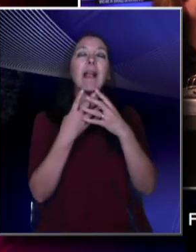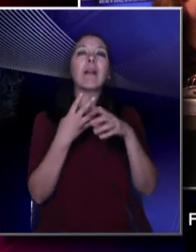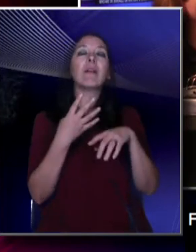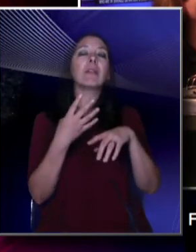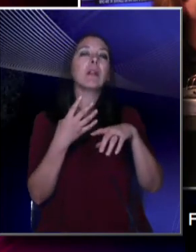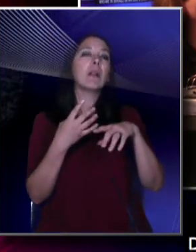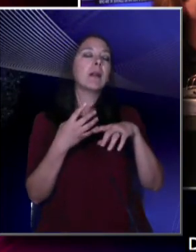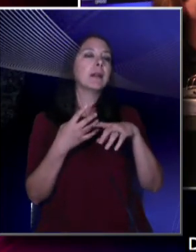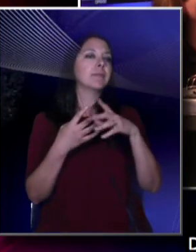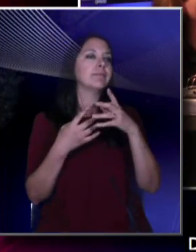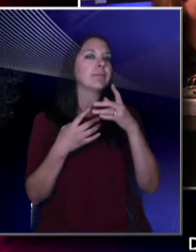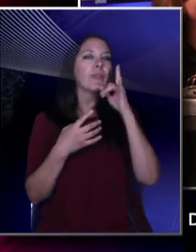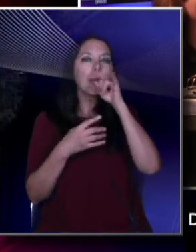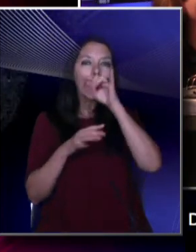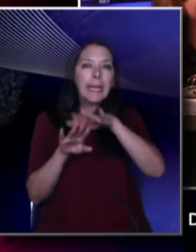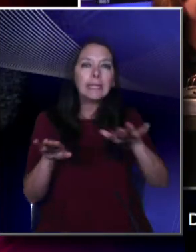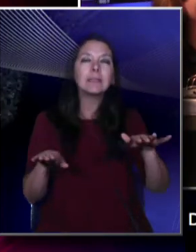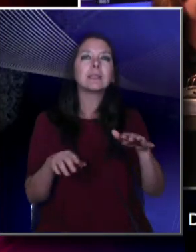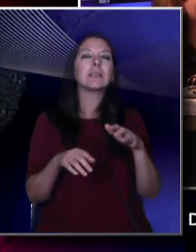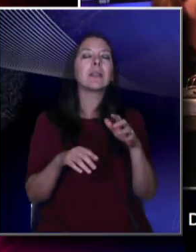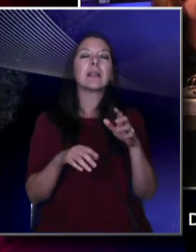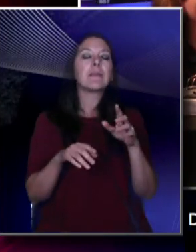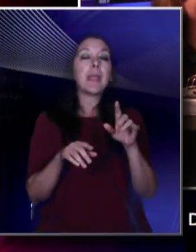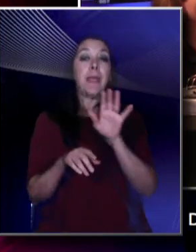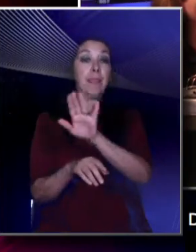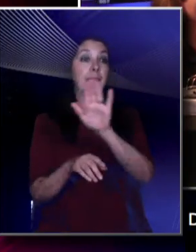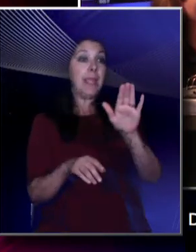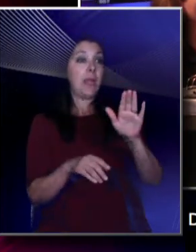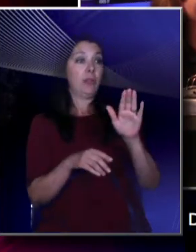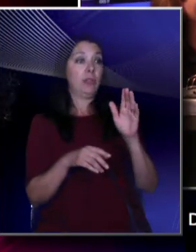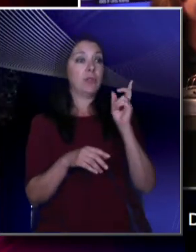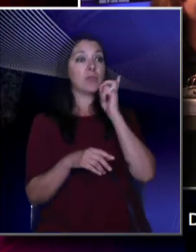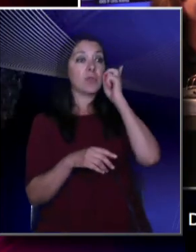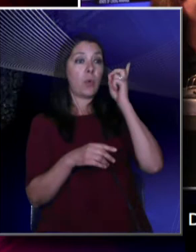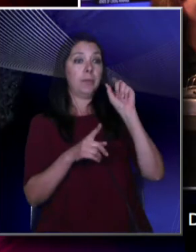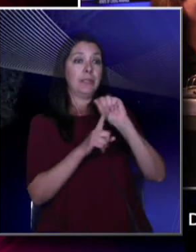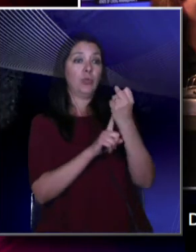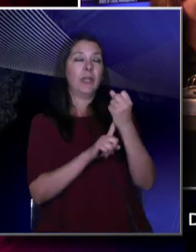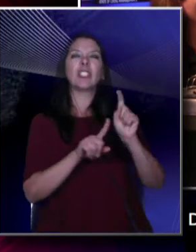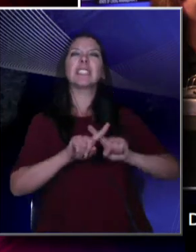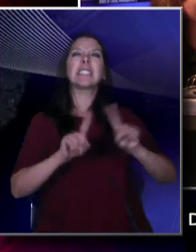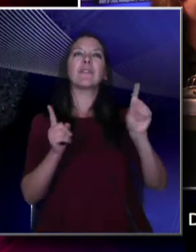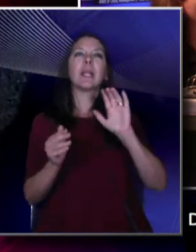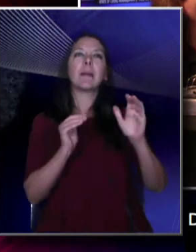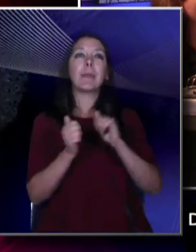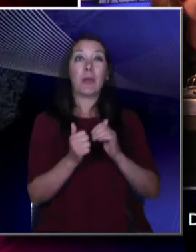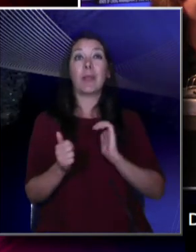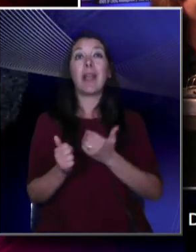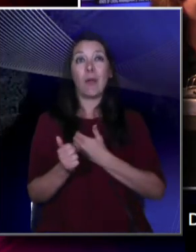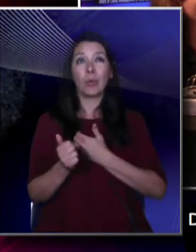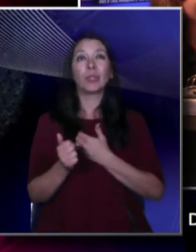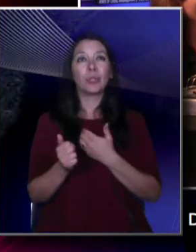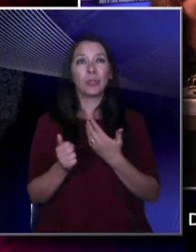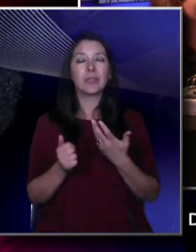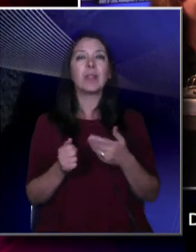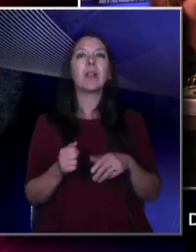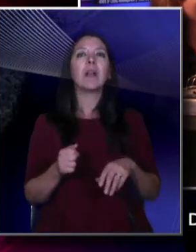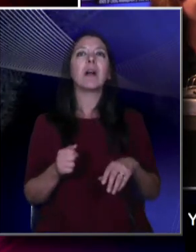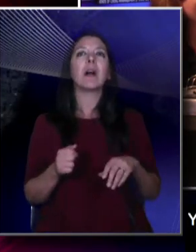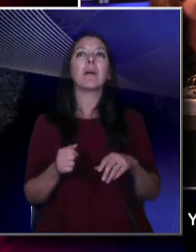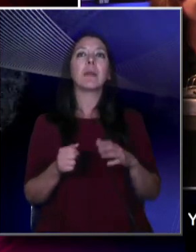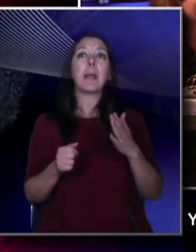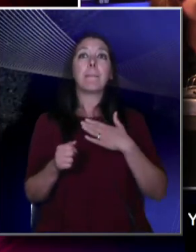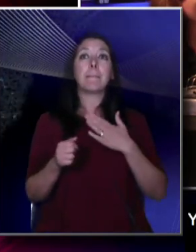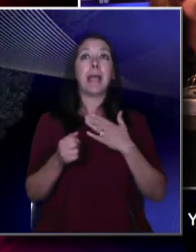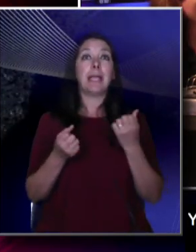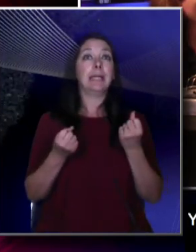kinds of living arrangements than we do. So if you notice the way I sign,